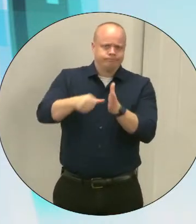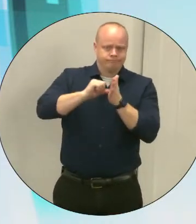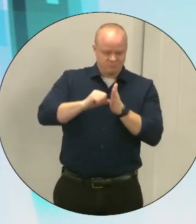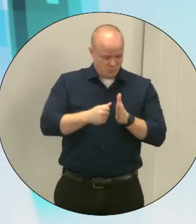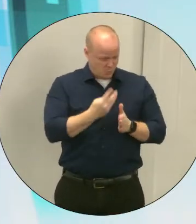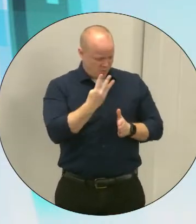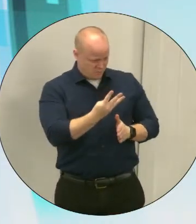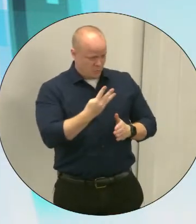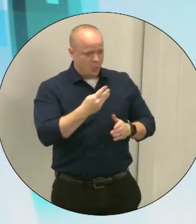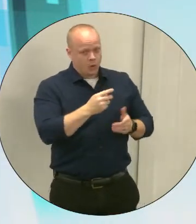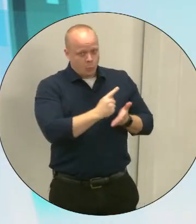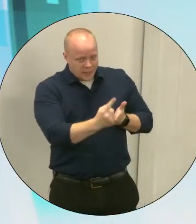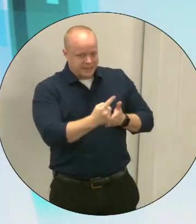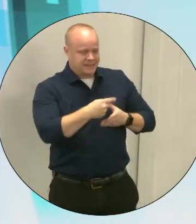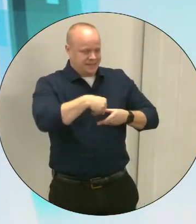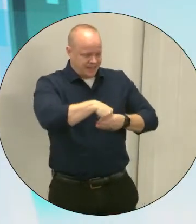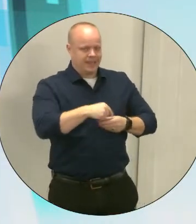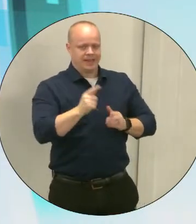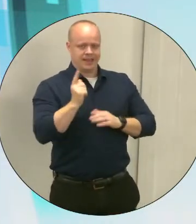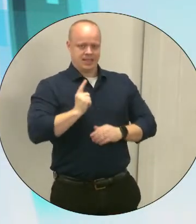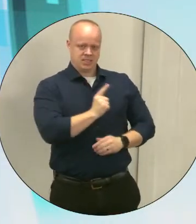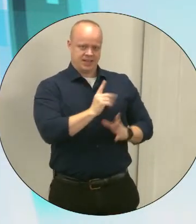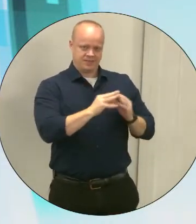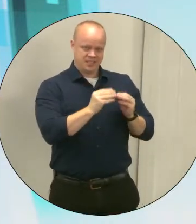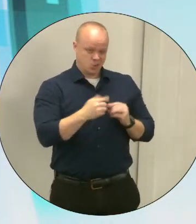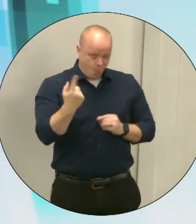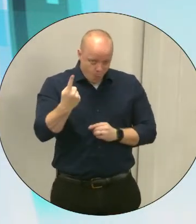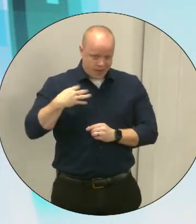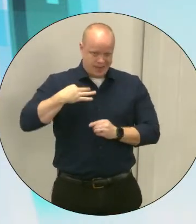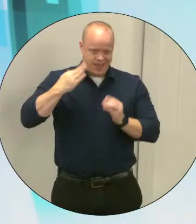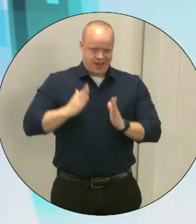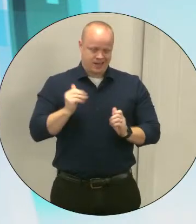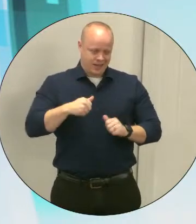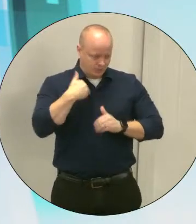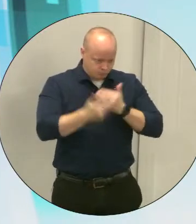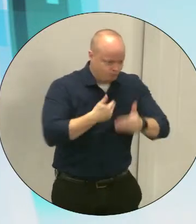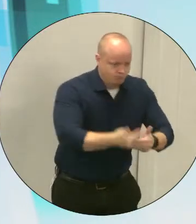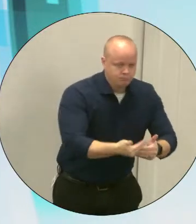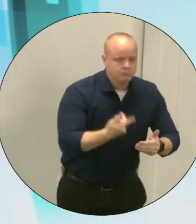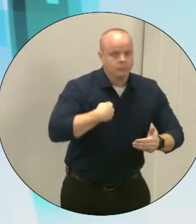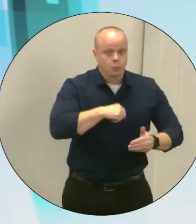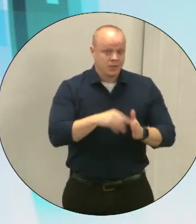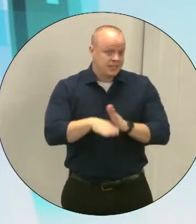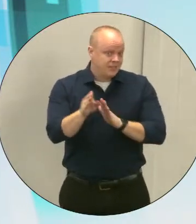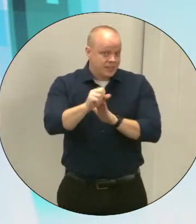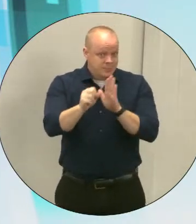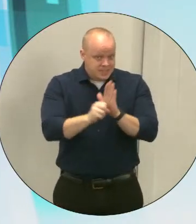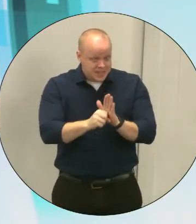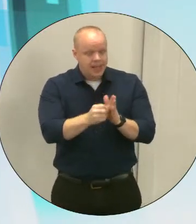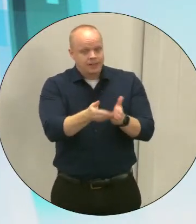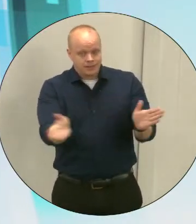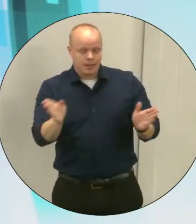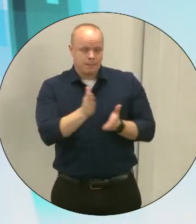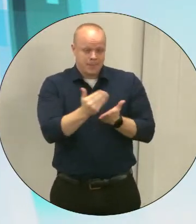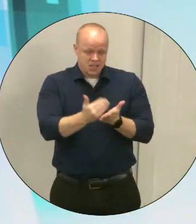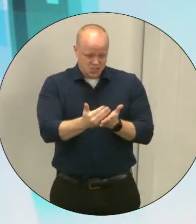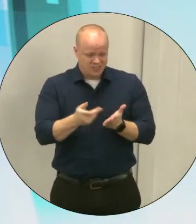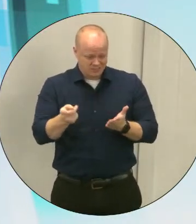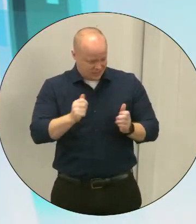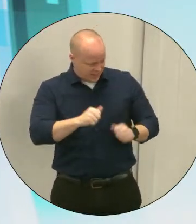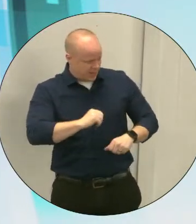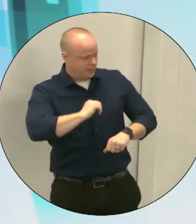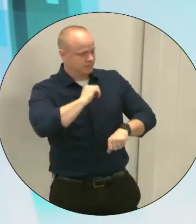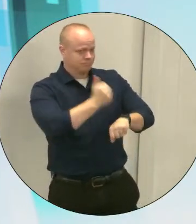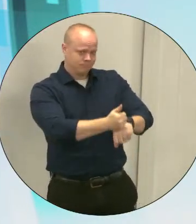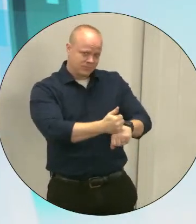one candidate can hit the ground running, has developed statewide education budgets, is known to all 63 legislators, can help put trust